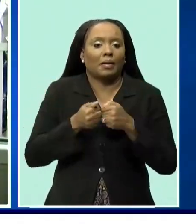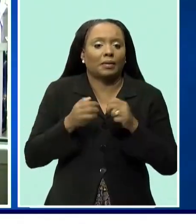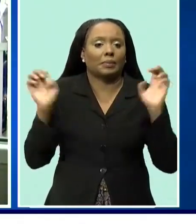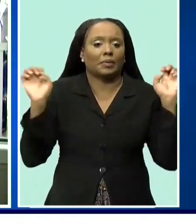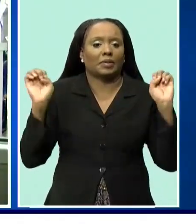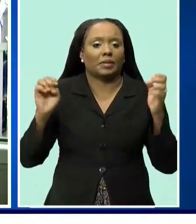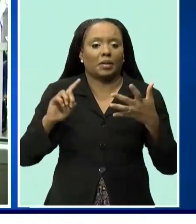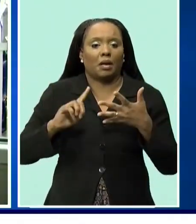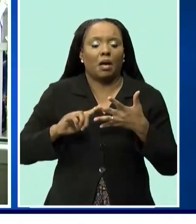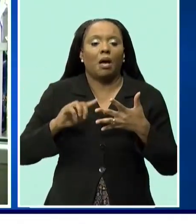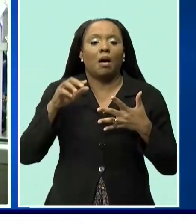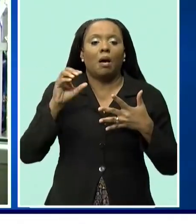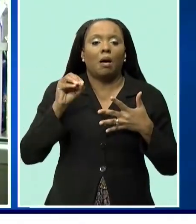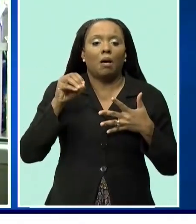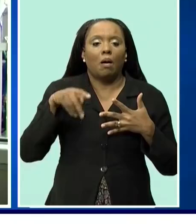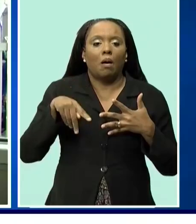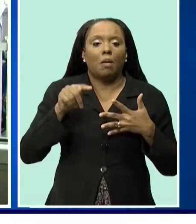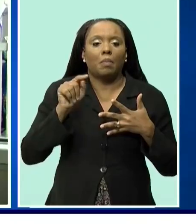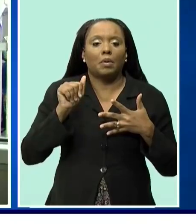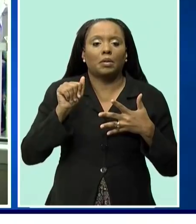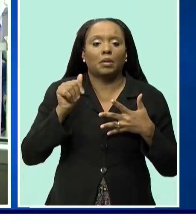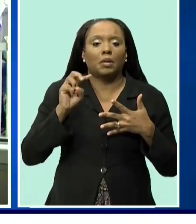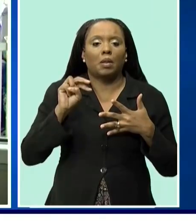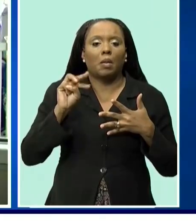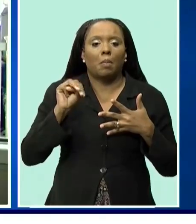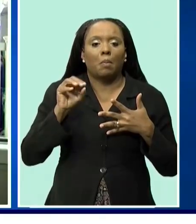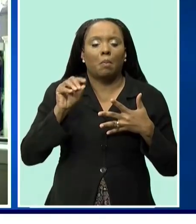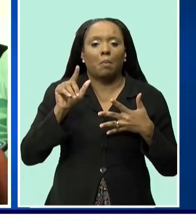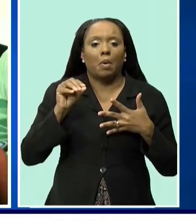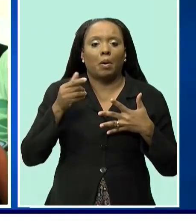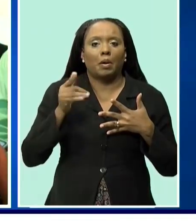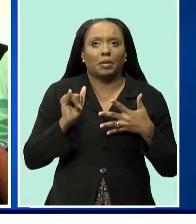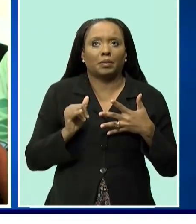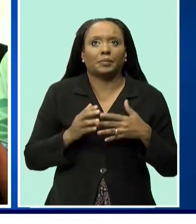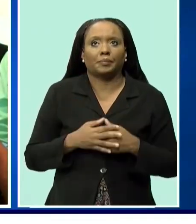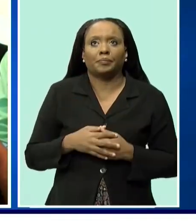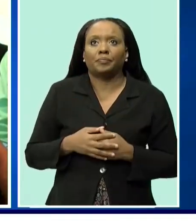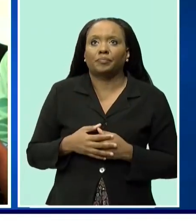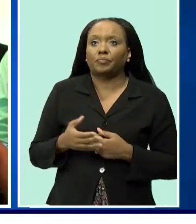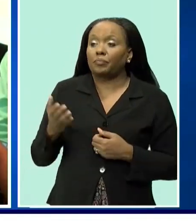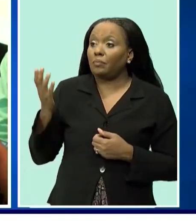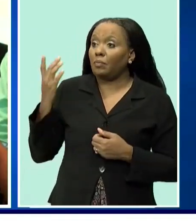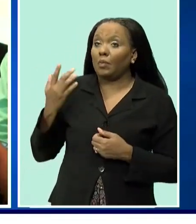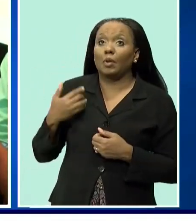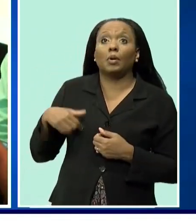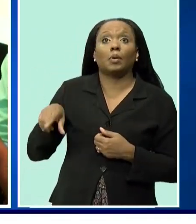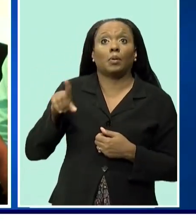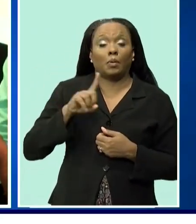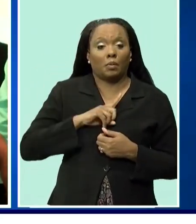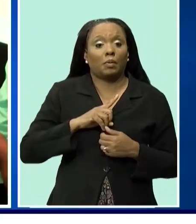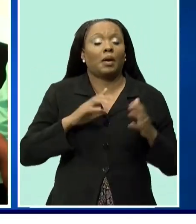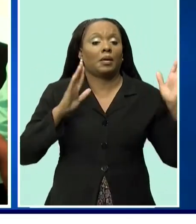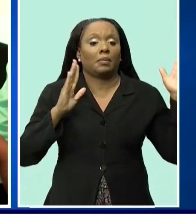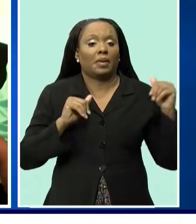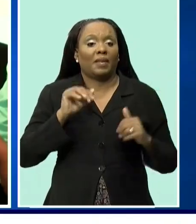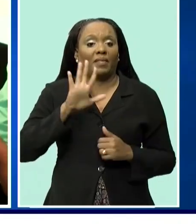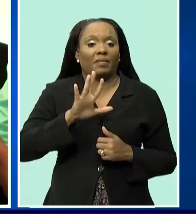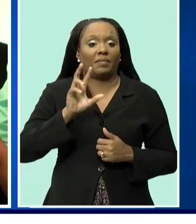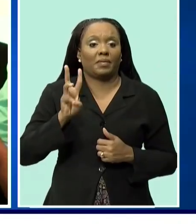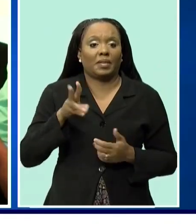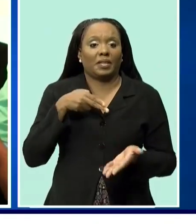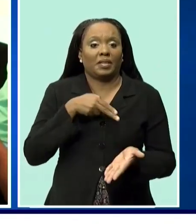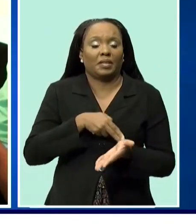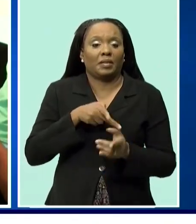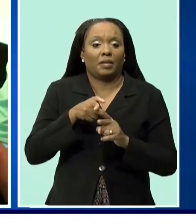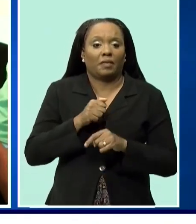all areas where there are gaps in services here in Barbados. We are expecting 56 nurses from Ghana to join the